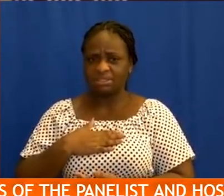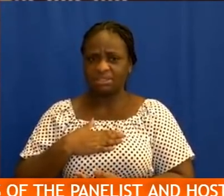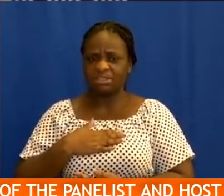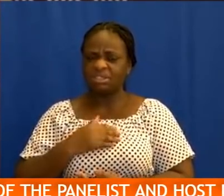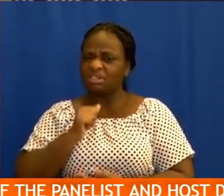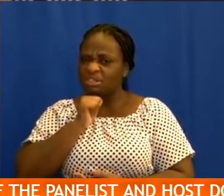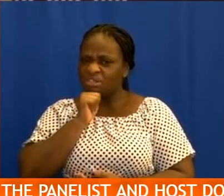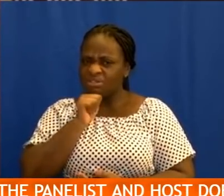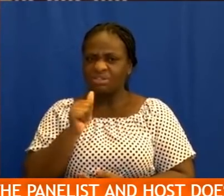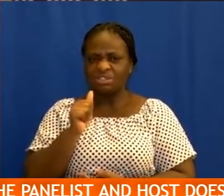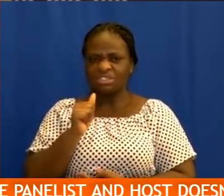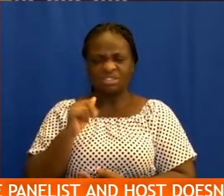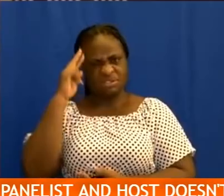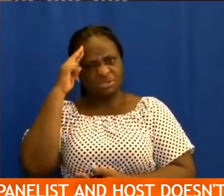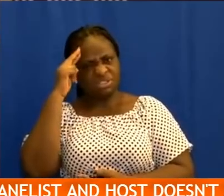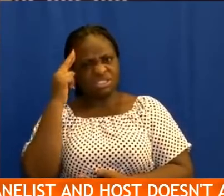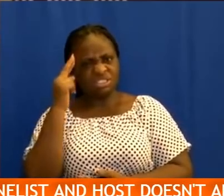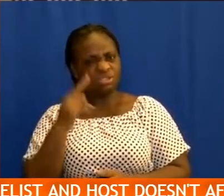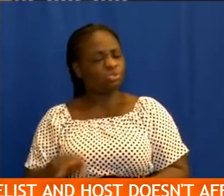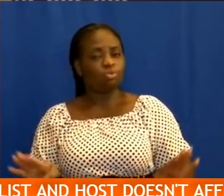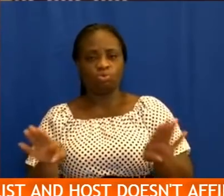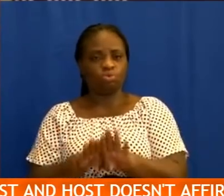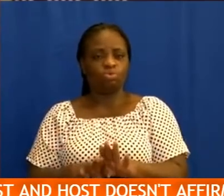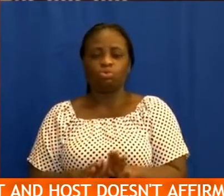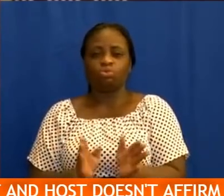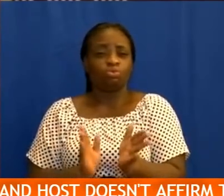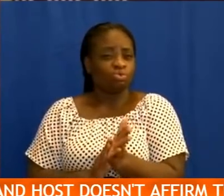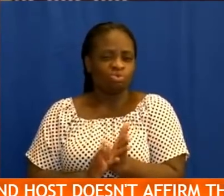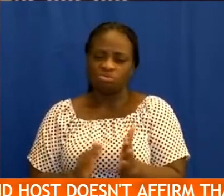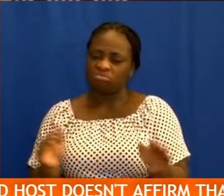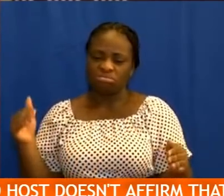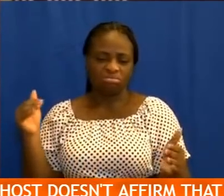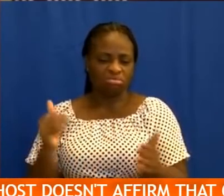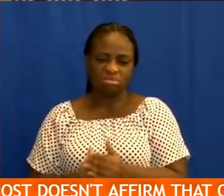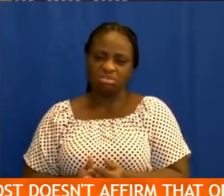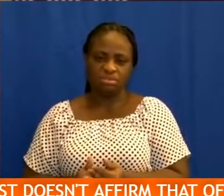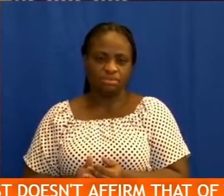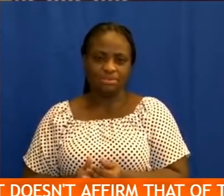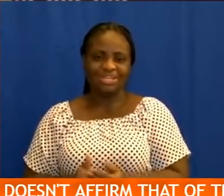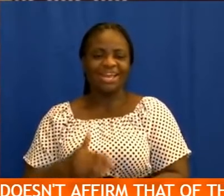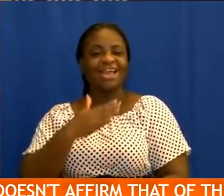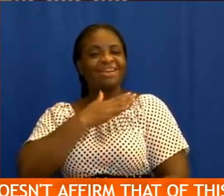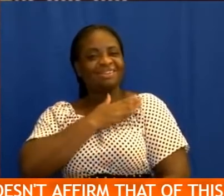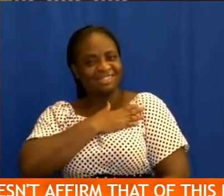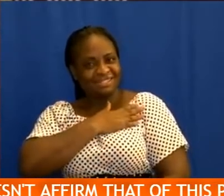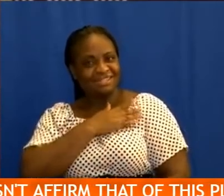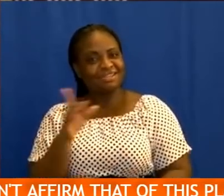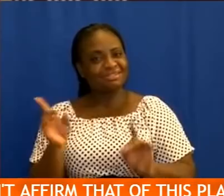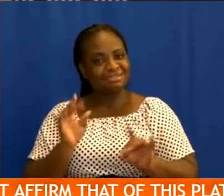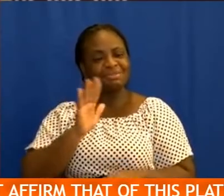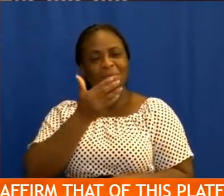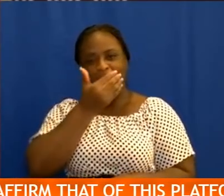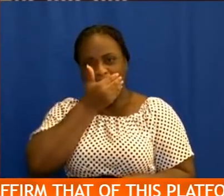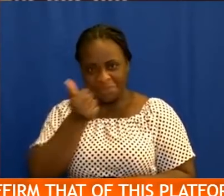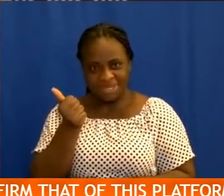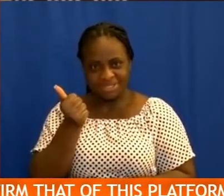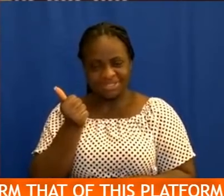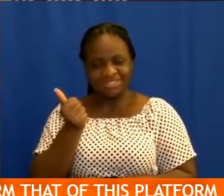please, do not give me a reason to close down schools again. I pledge to do my